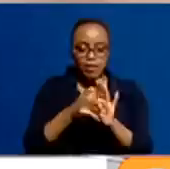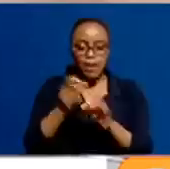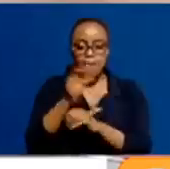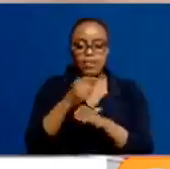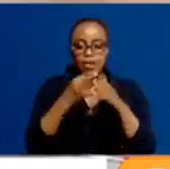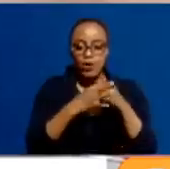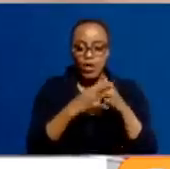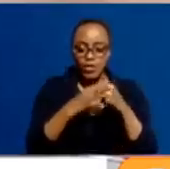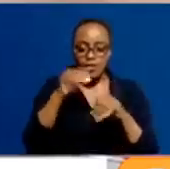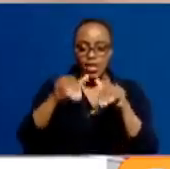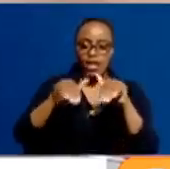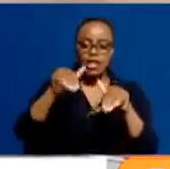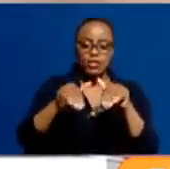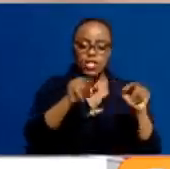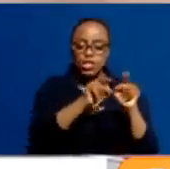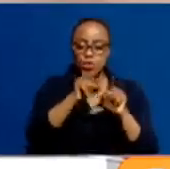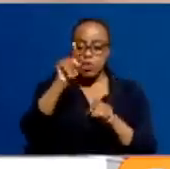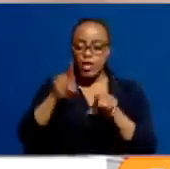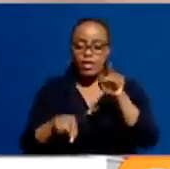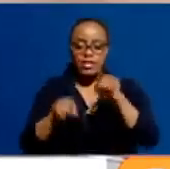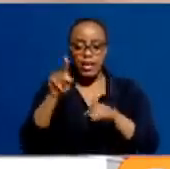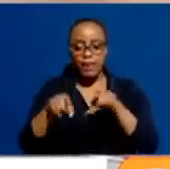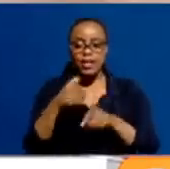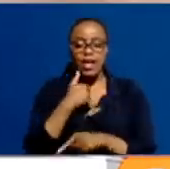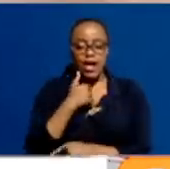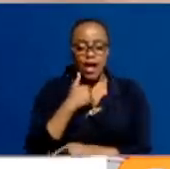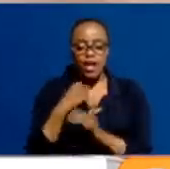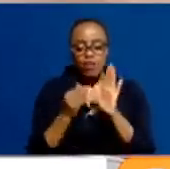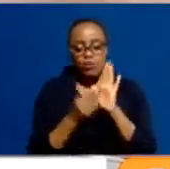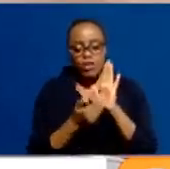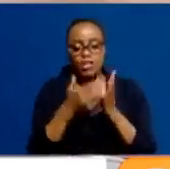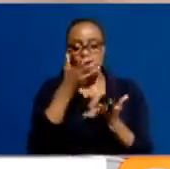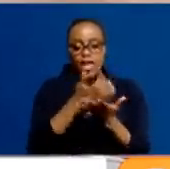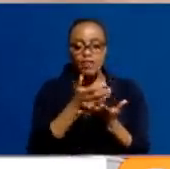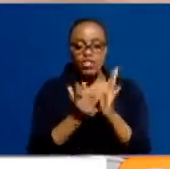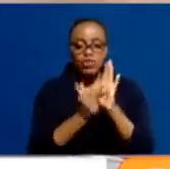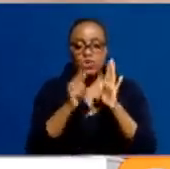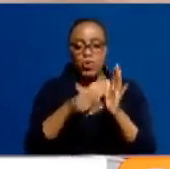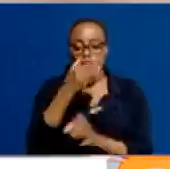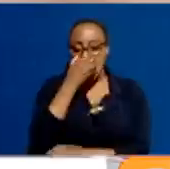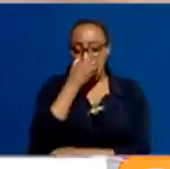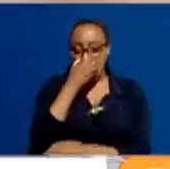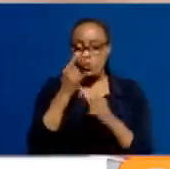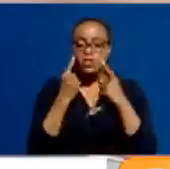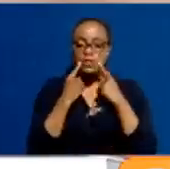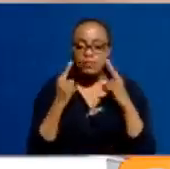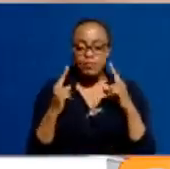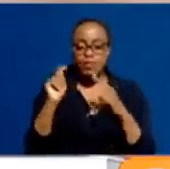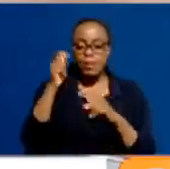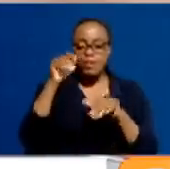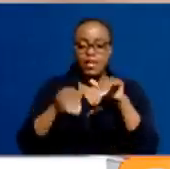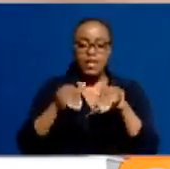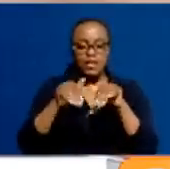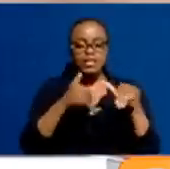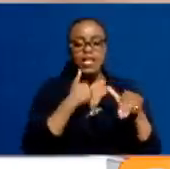August 9th presidential election, and the discrepancies have cited as evidence shows that William Ruto's declaration as president-elect was